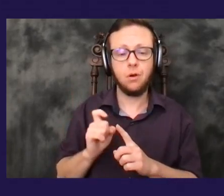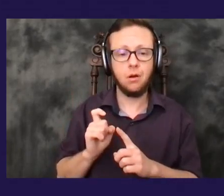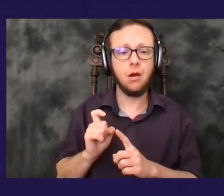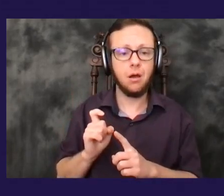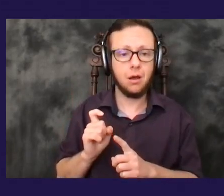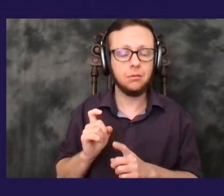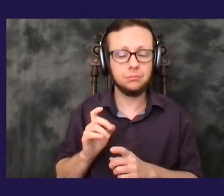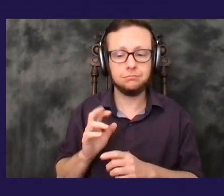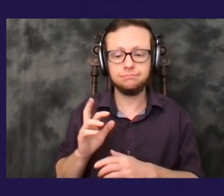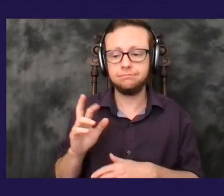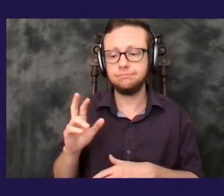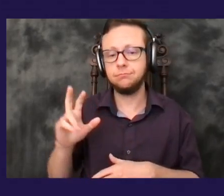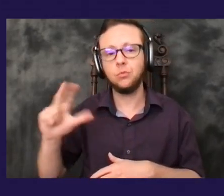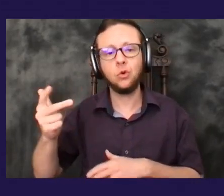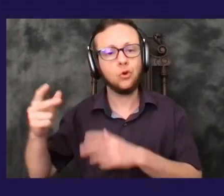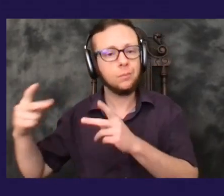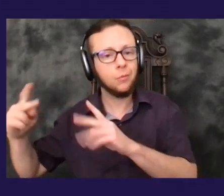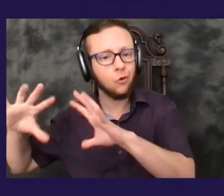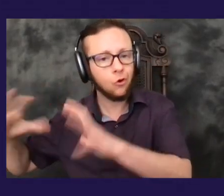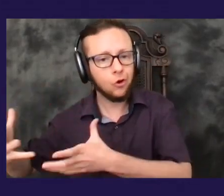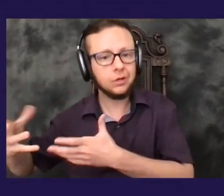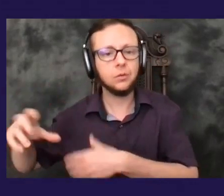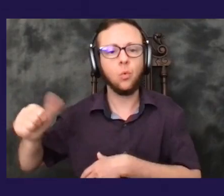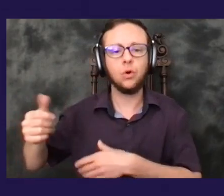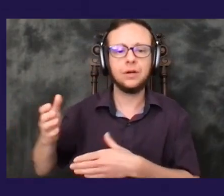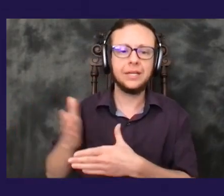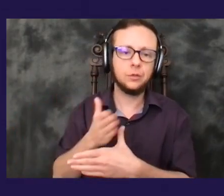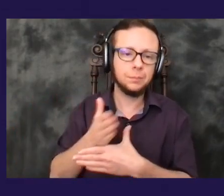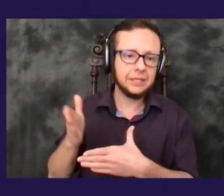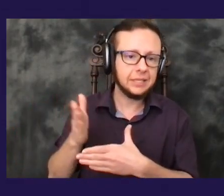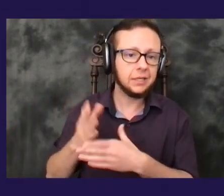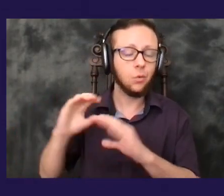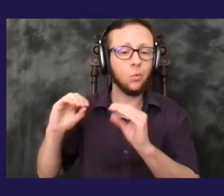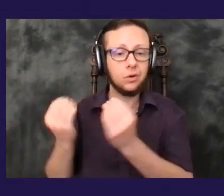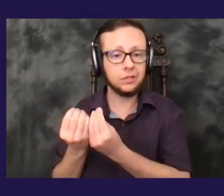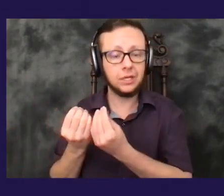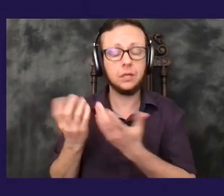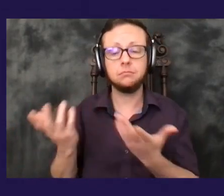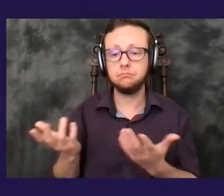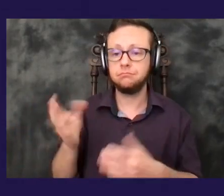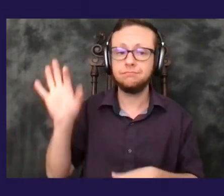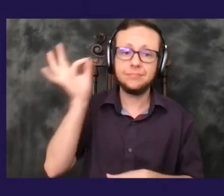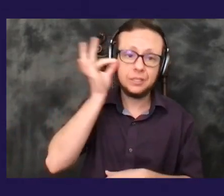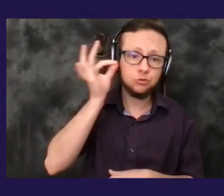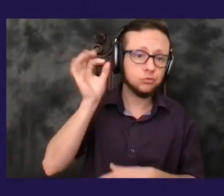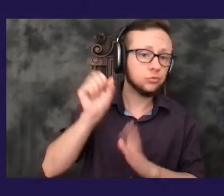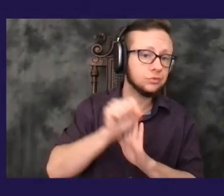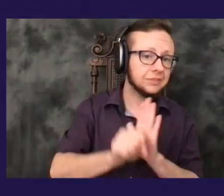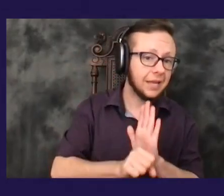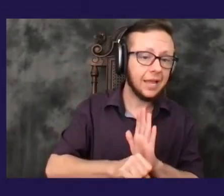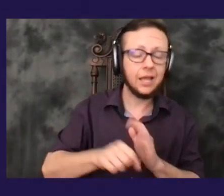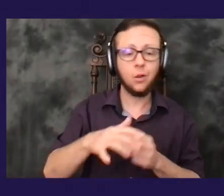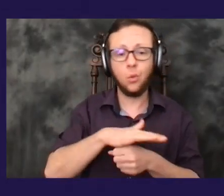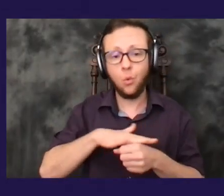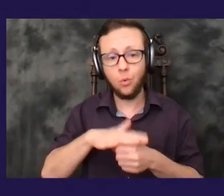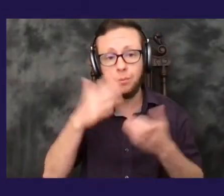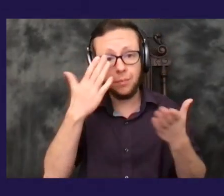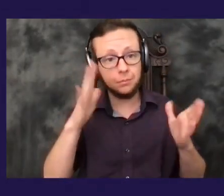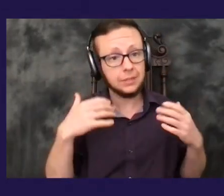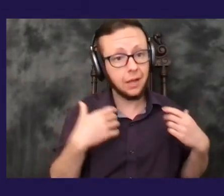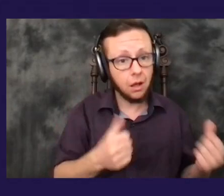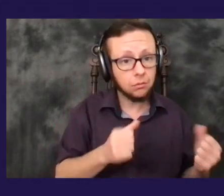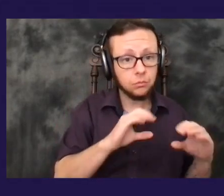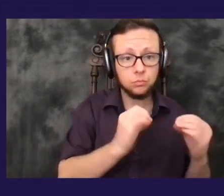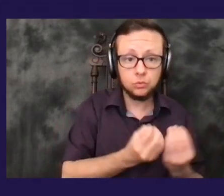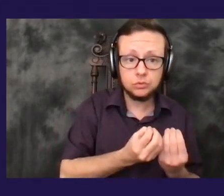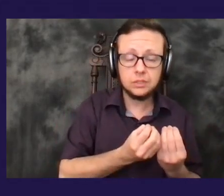third parties or intermediary organizations, be they federal, state, or local public health